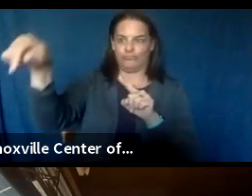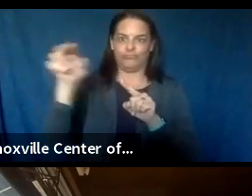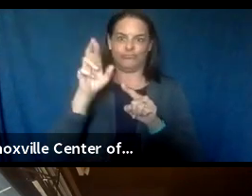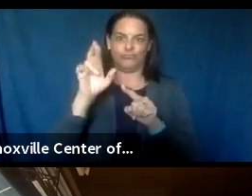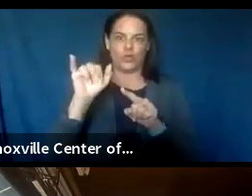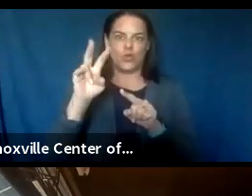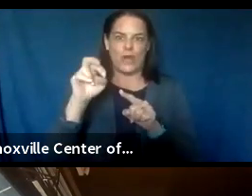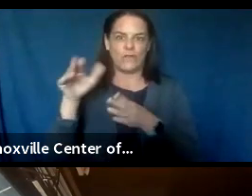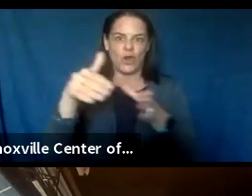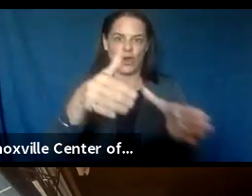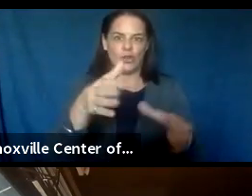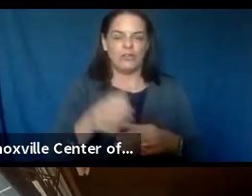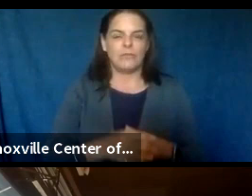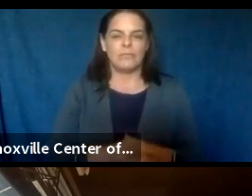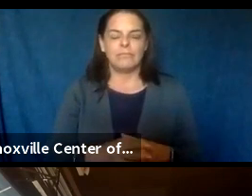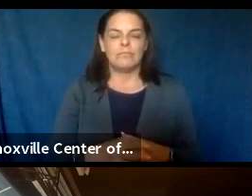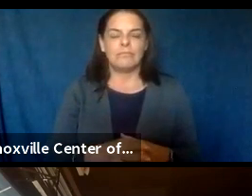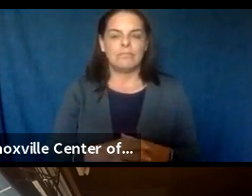river.